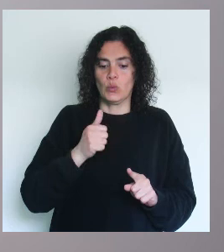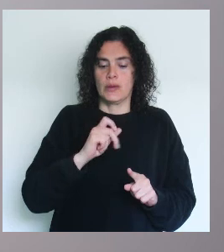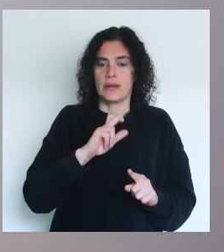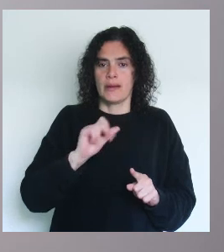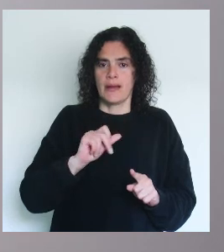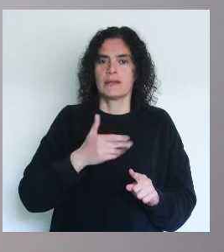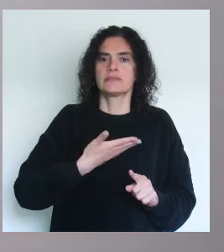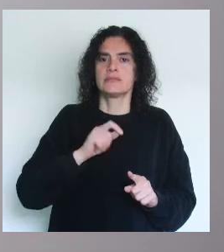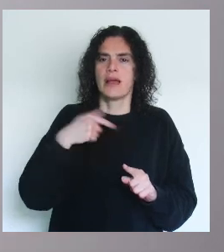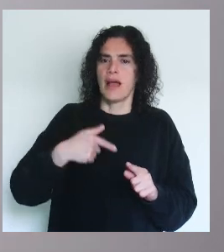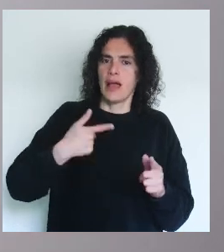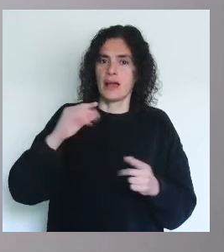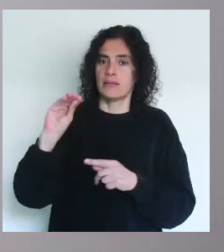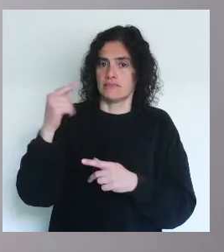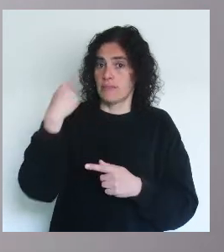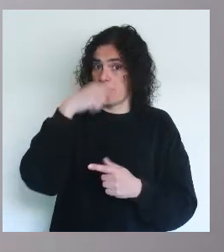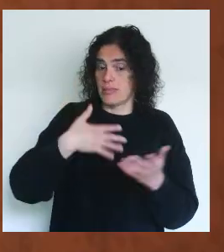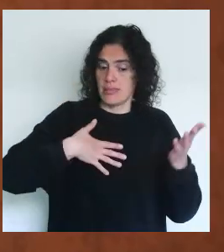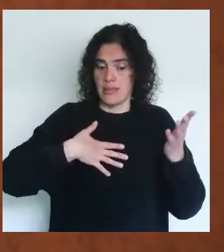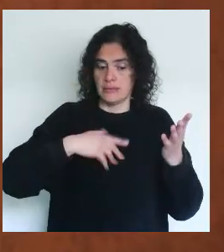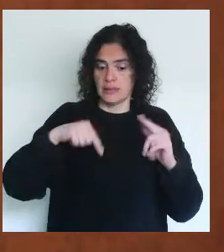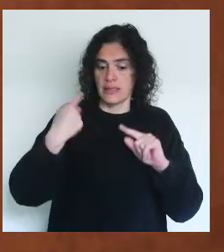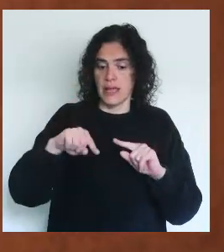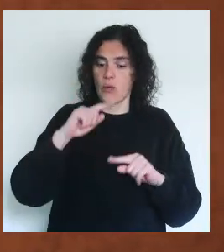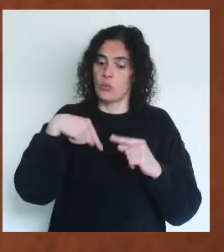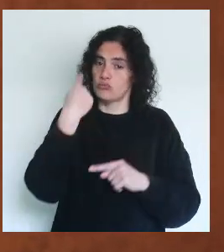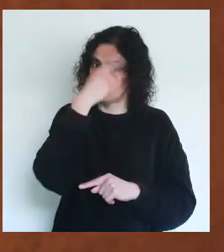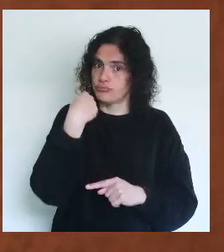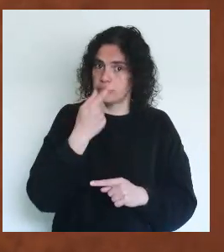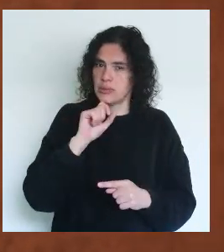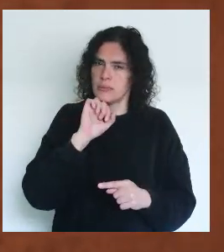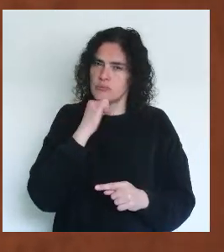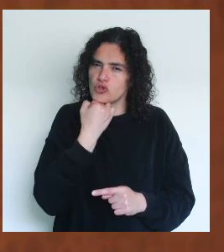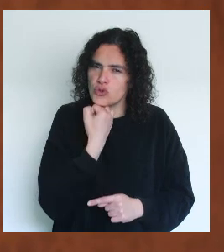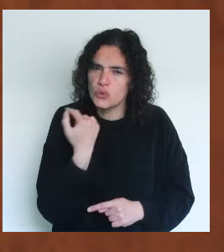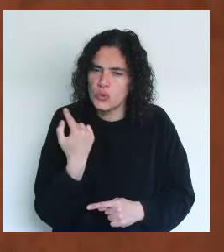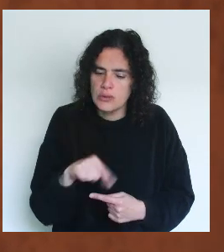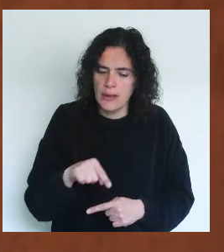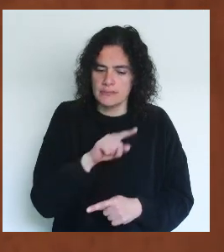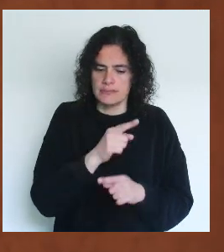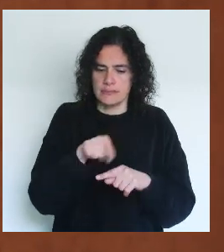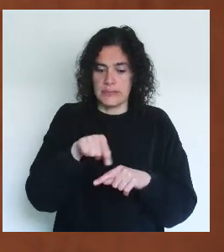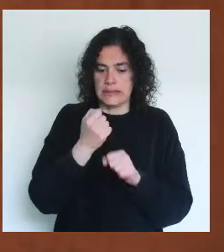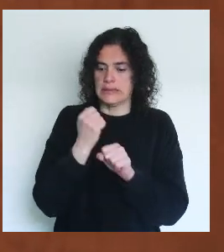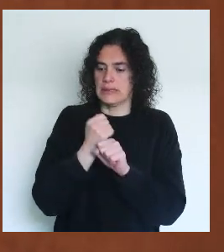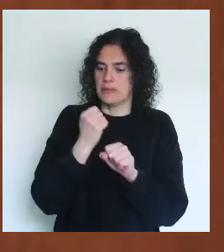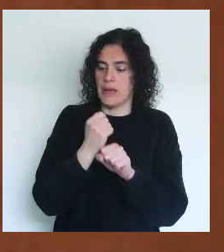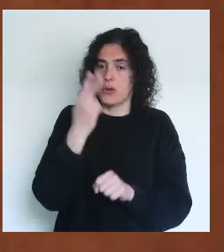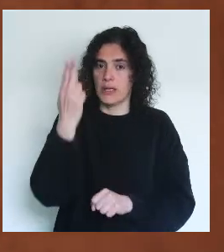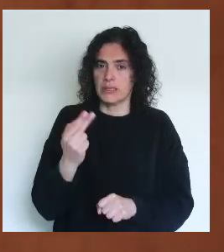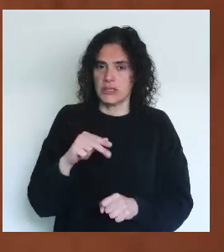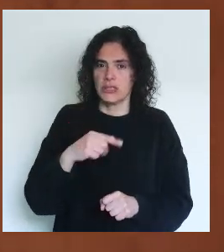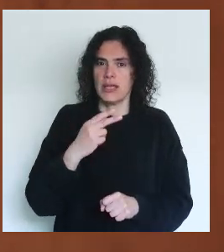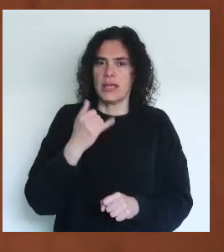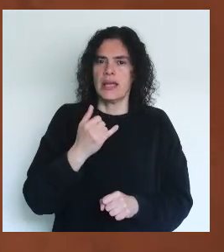sculpture, you have the portrait of a dancer. Here you have another portrait, which is a more mysterious portrait, with the work here by the